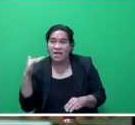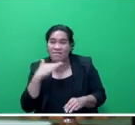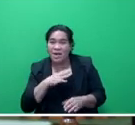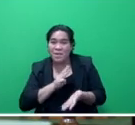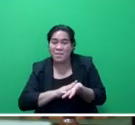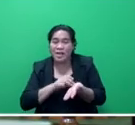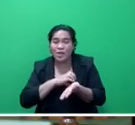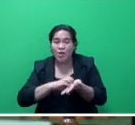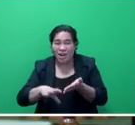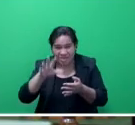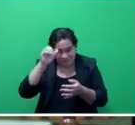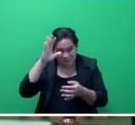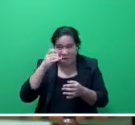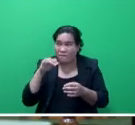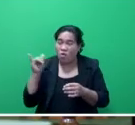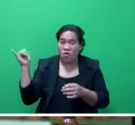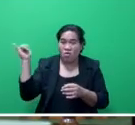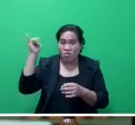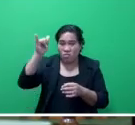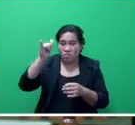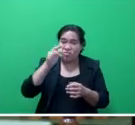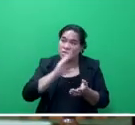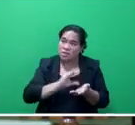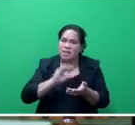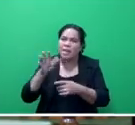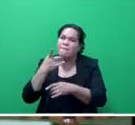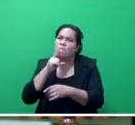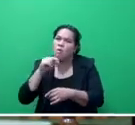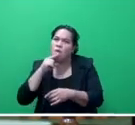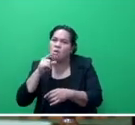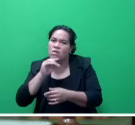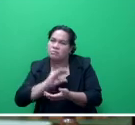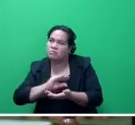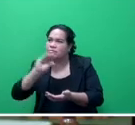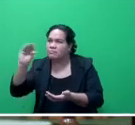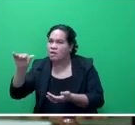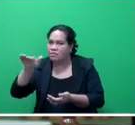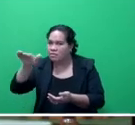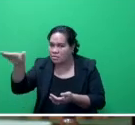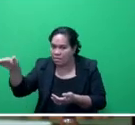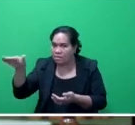to sustain itself following the closure of borders. Mr. Speaker, sir,